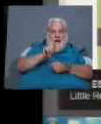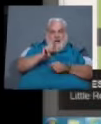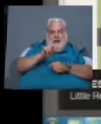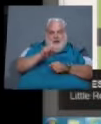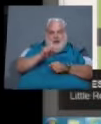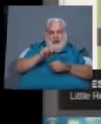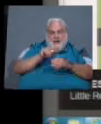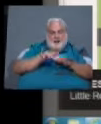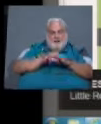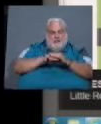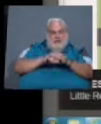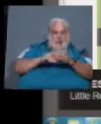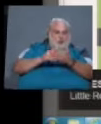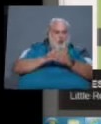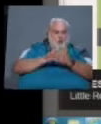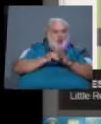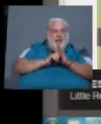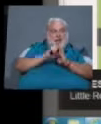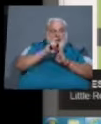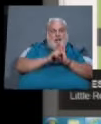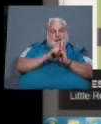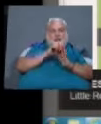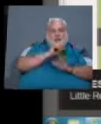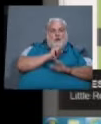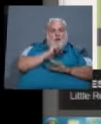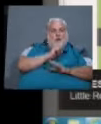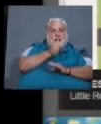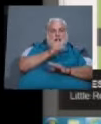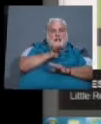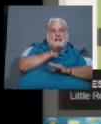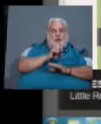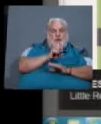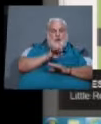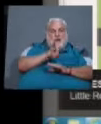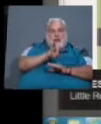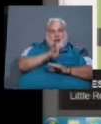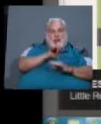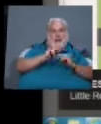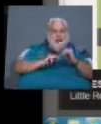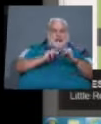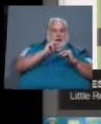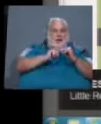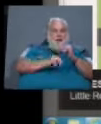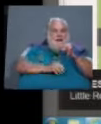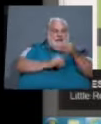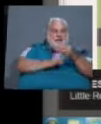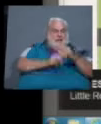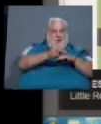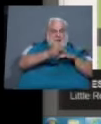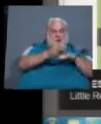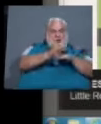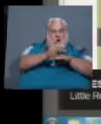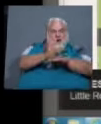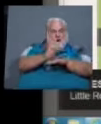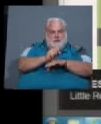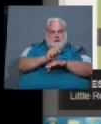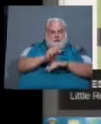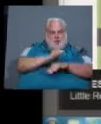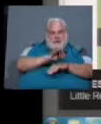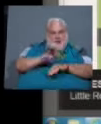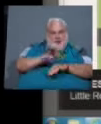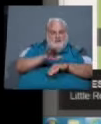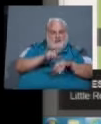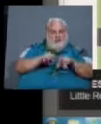have a new elevator we're adding into the original 1908 building. We're providing some additional parking for staff, as well